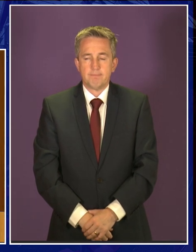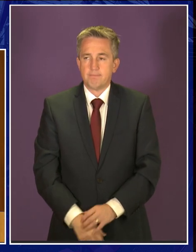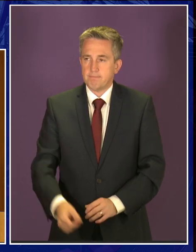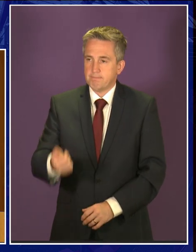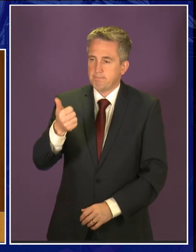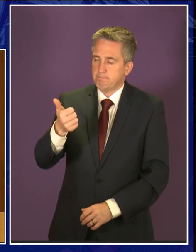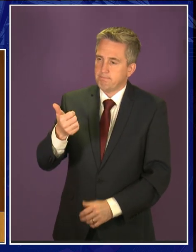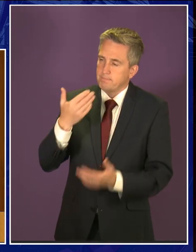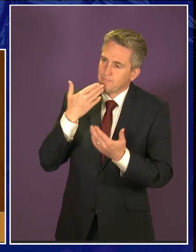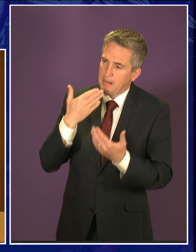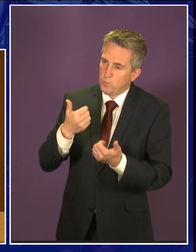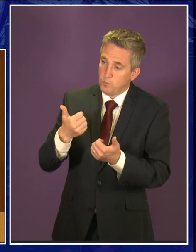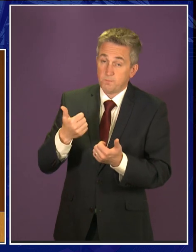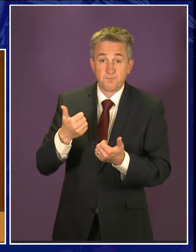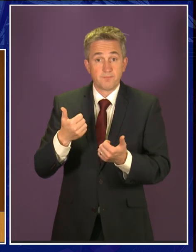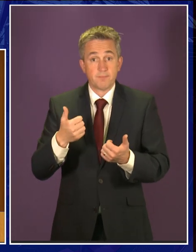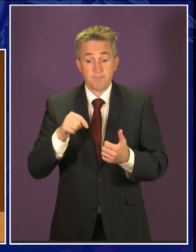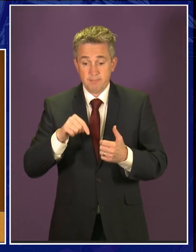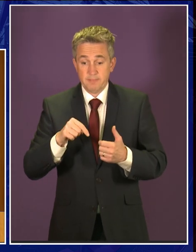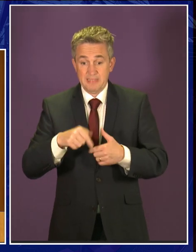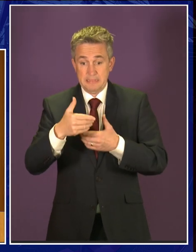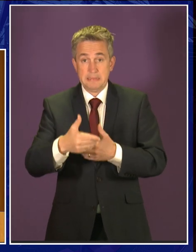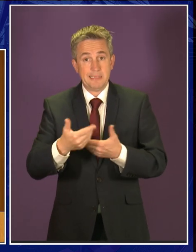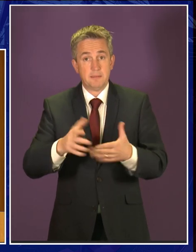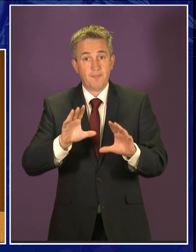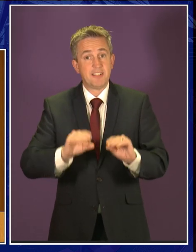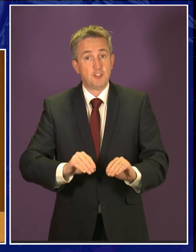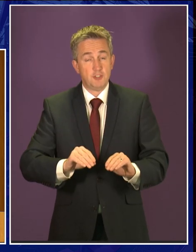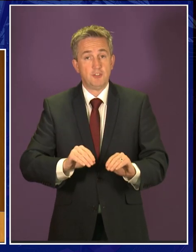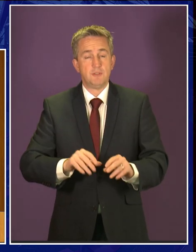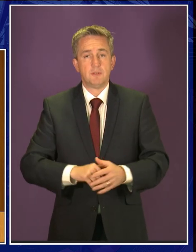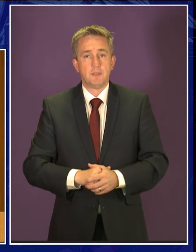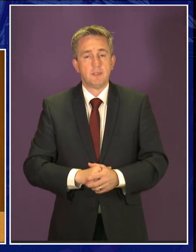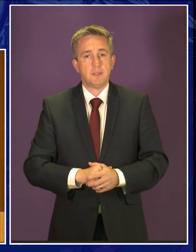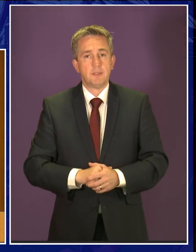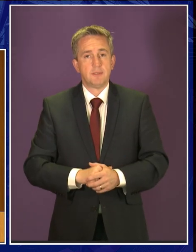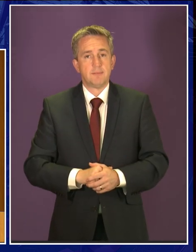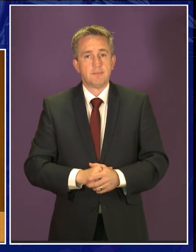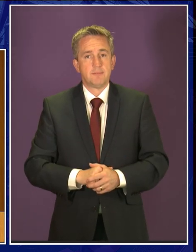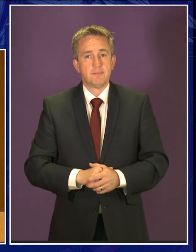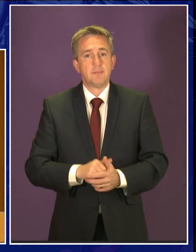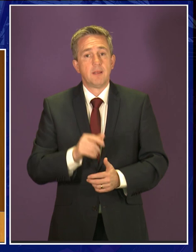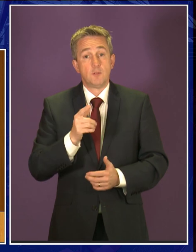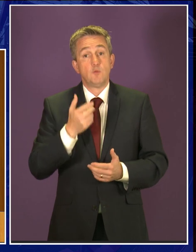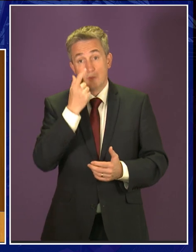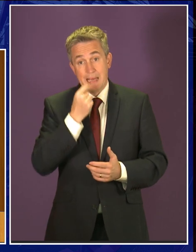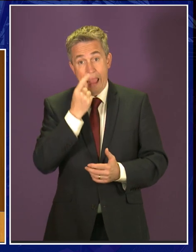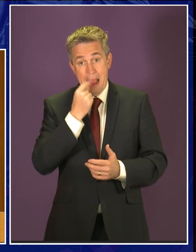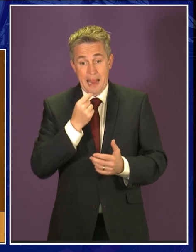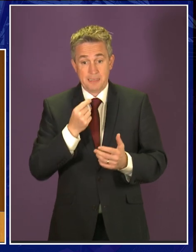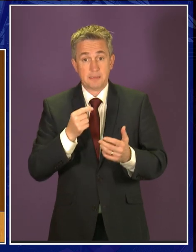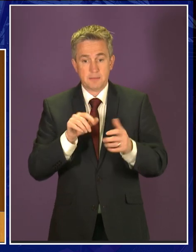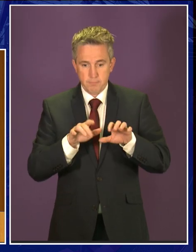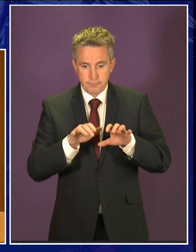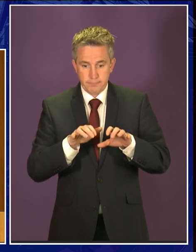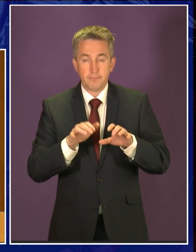Thank you very much, Shafika. Now that brings us to an end of the morning session. I would just encourage members, if they wish to join in on the social media debate. There's